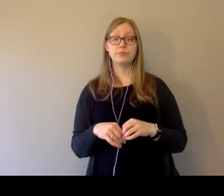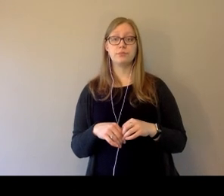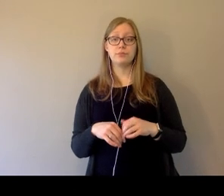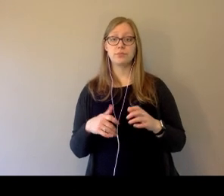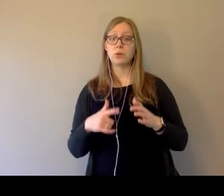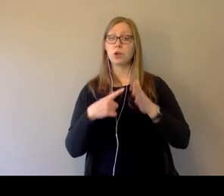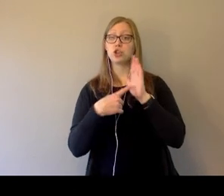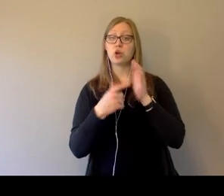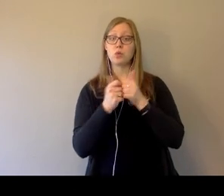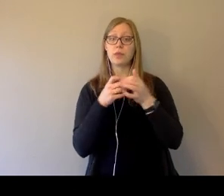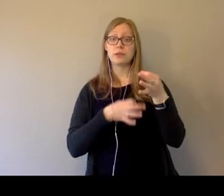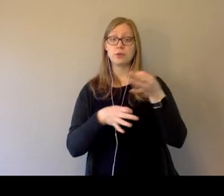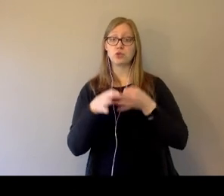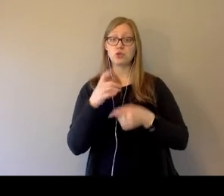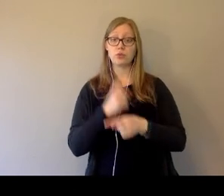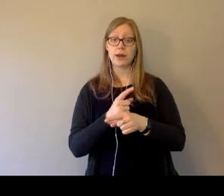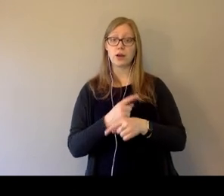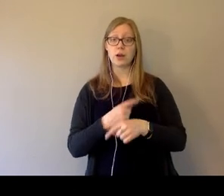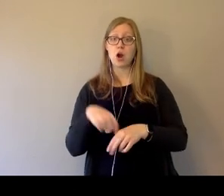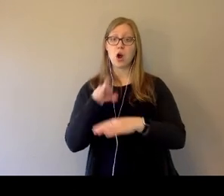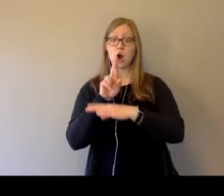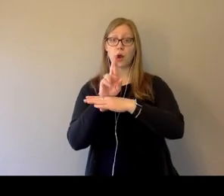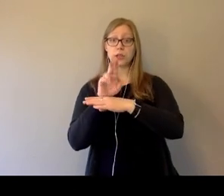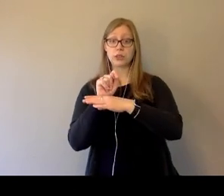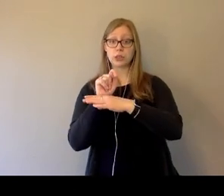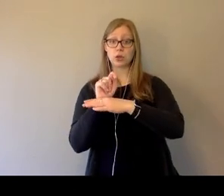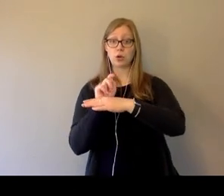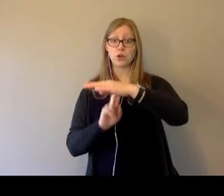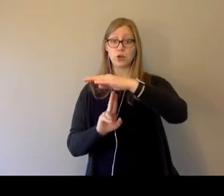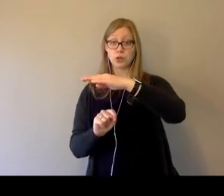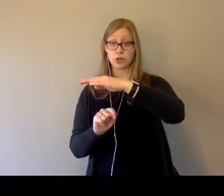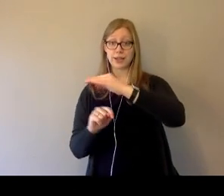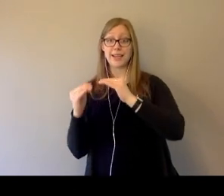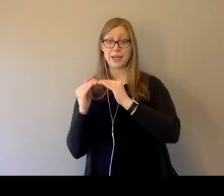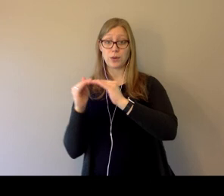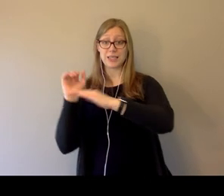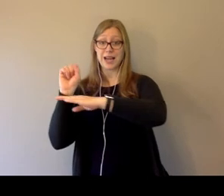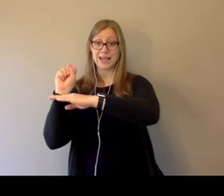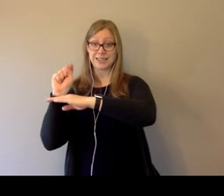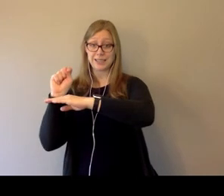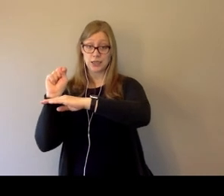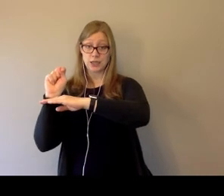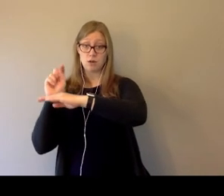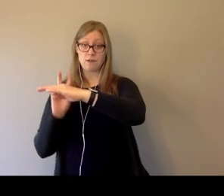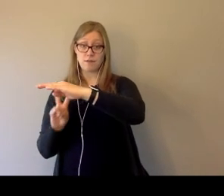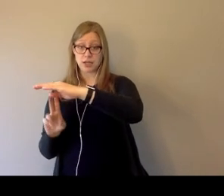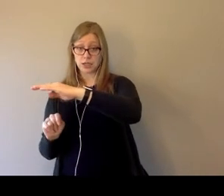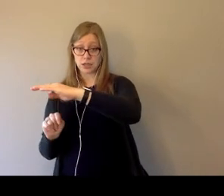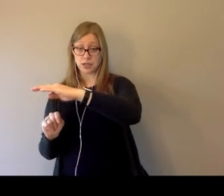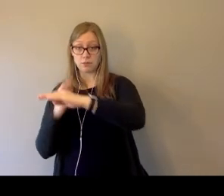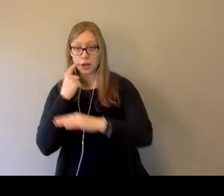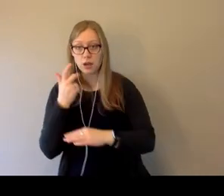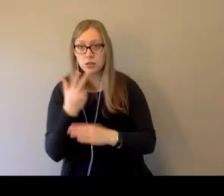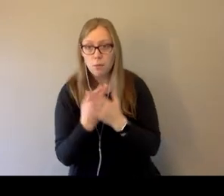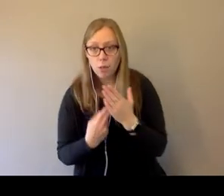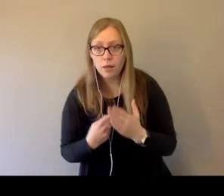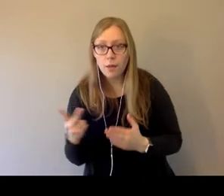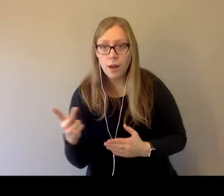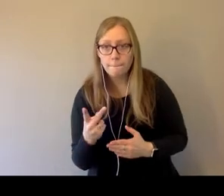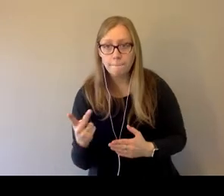RT over UT equals ST over VT, which they're both equal to 3/5, right?